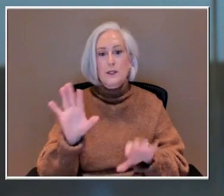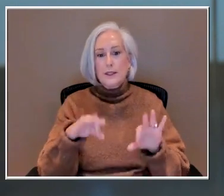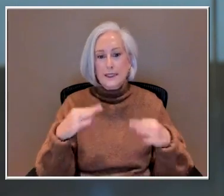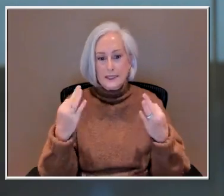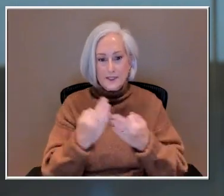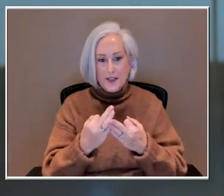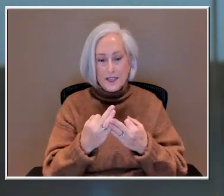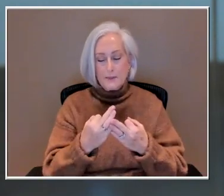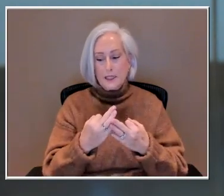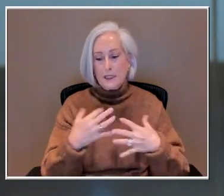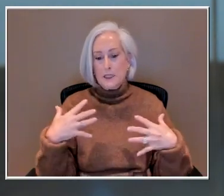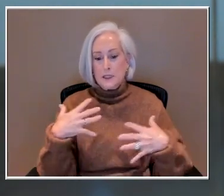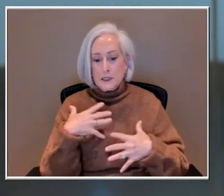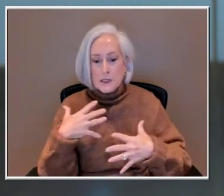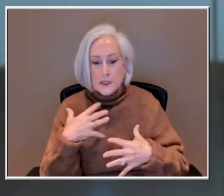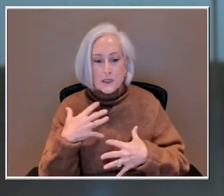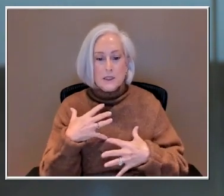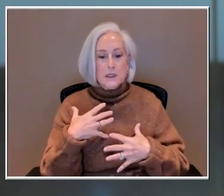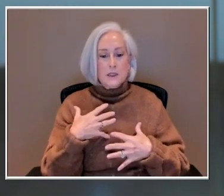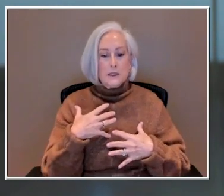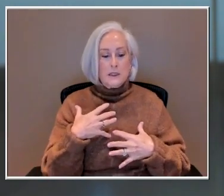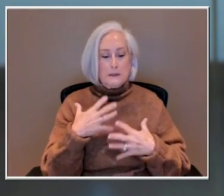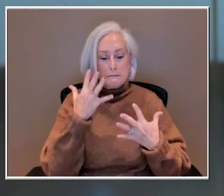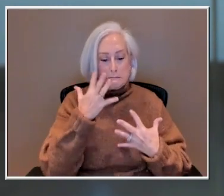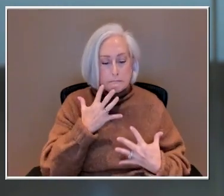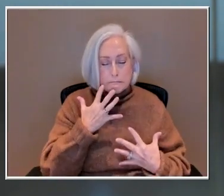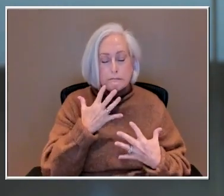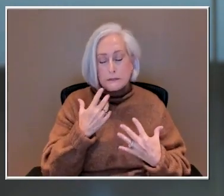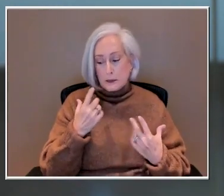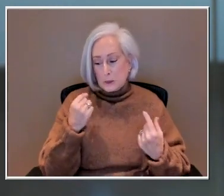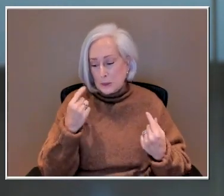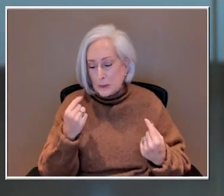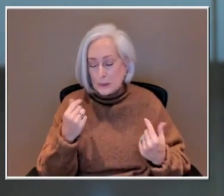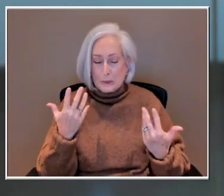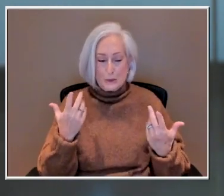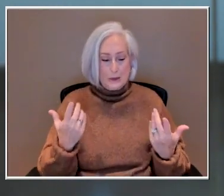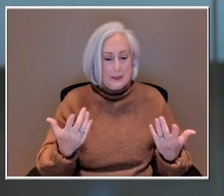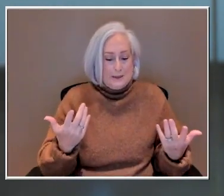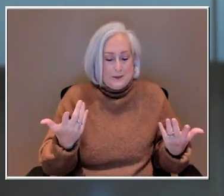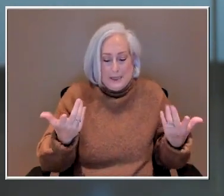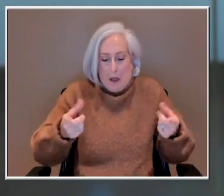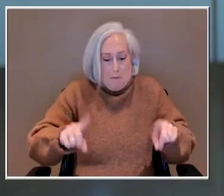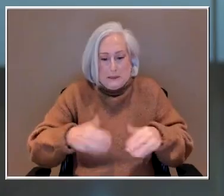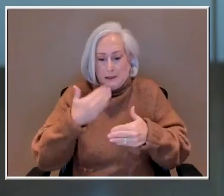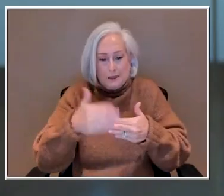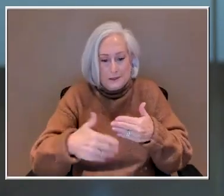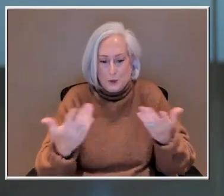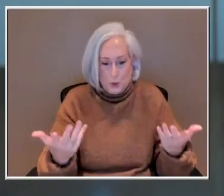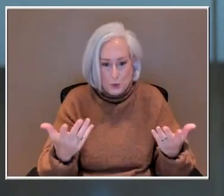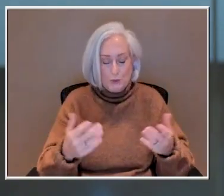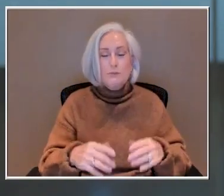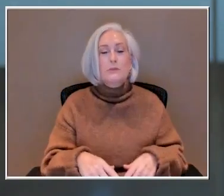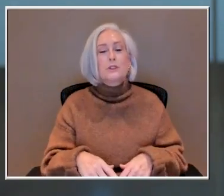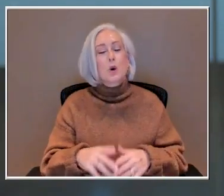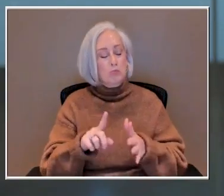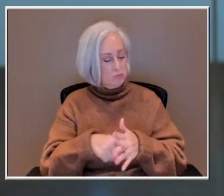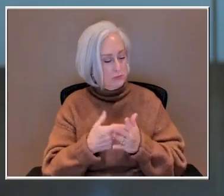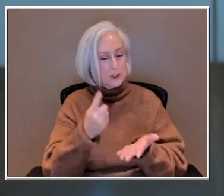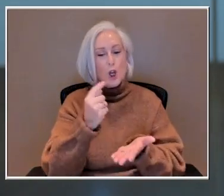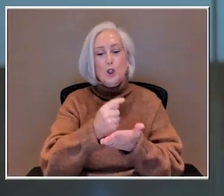scared what was going to happen and how things were going to play out. So we got treatment started right away and